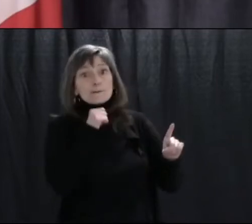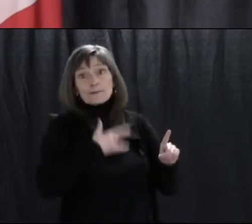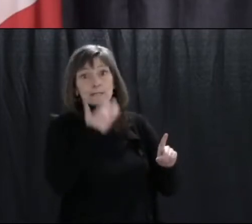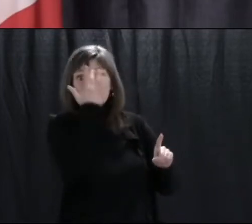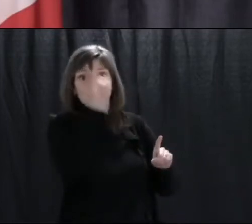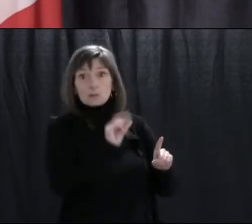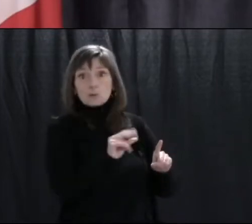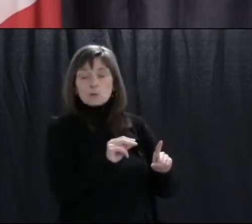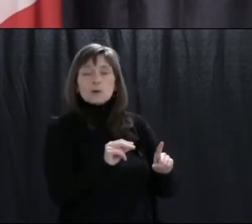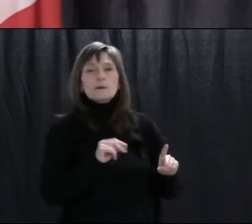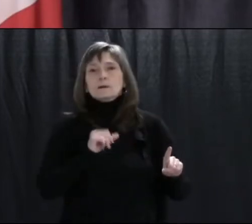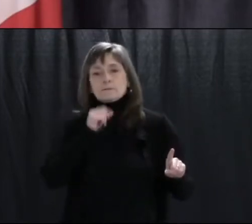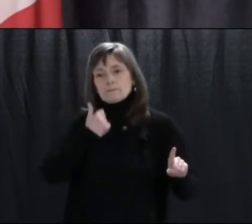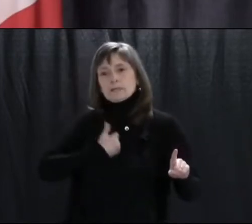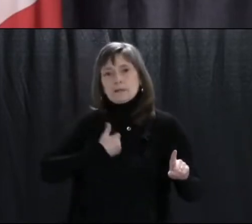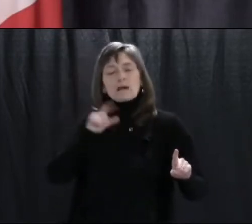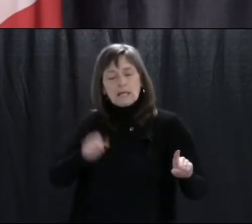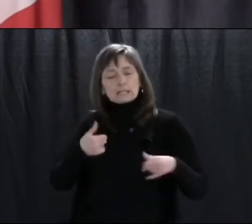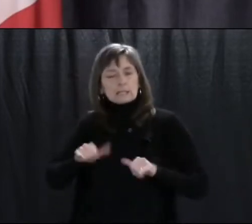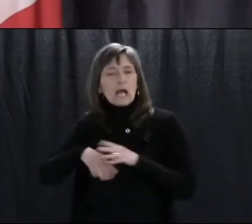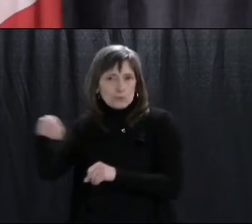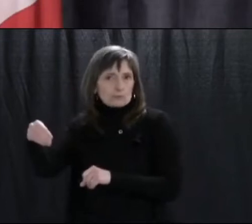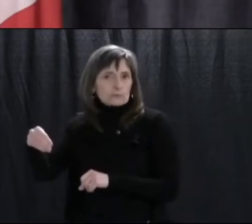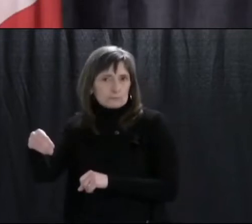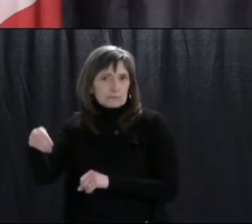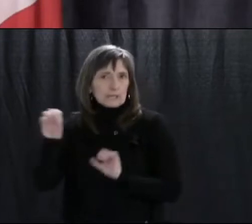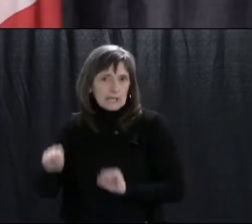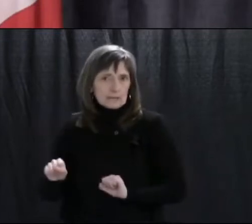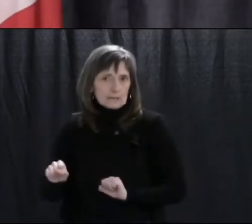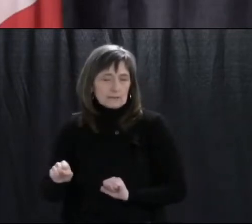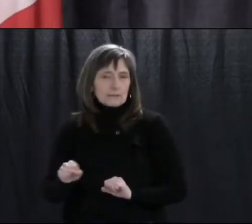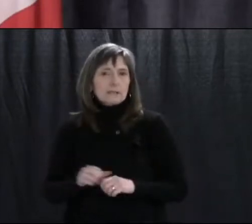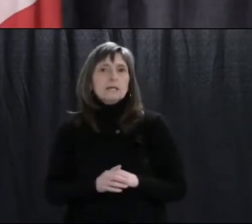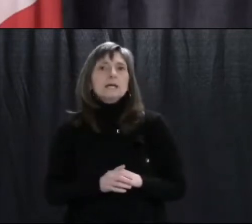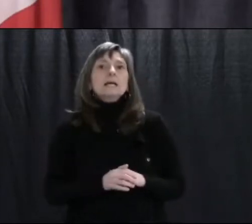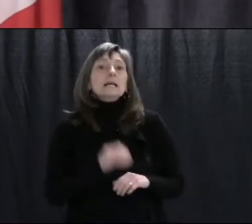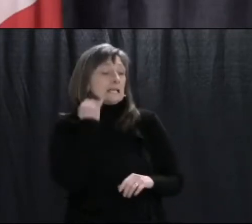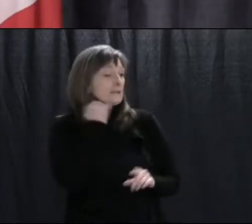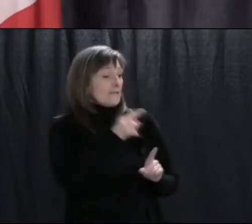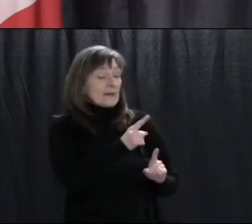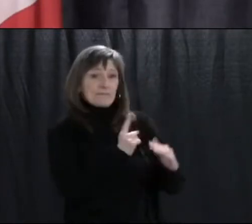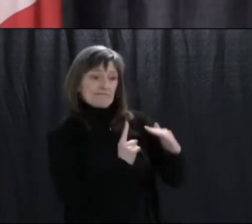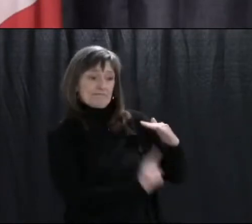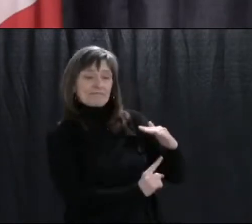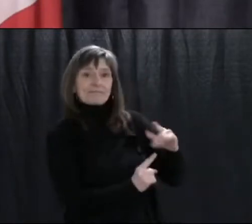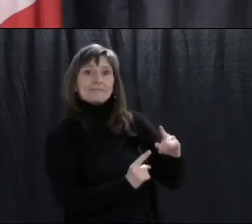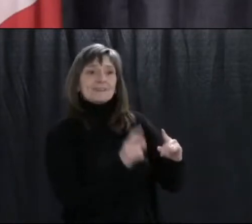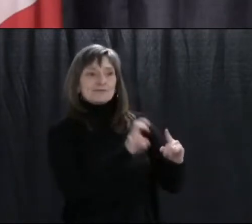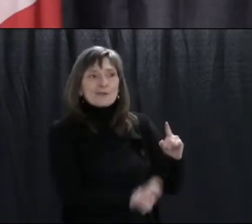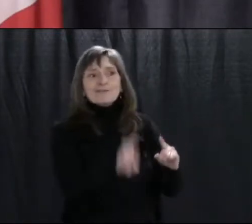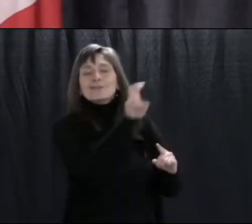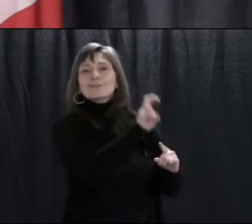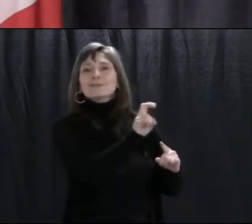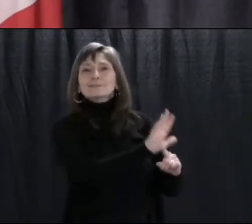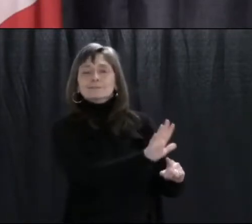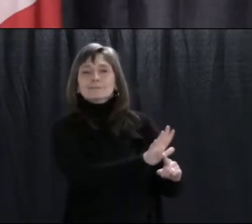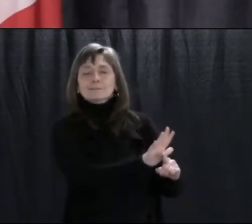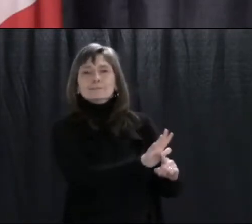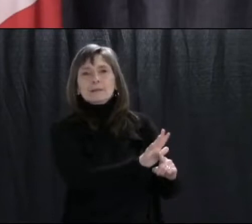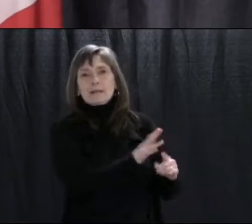have to self-isolate. The risk that came from the travel is the biggest risk for